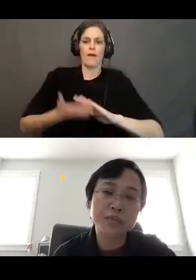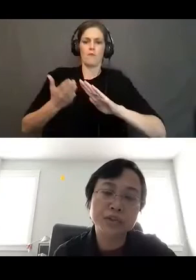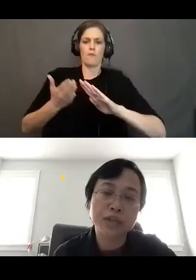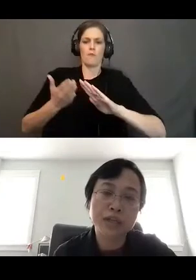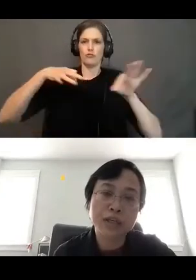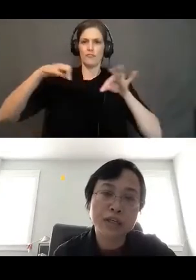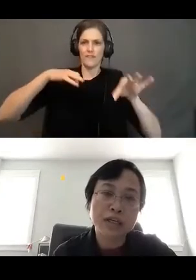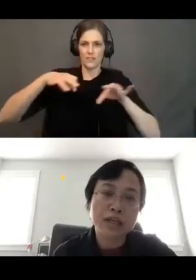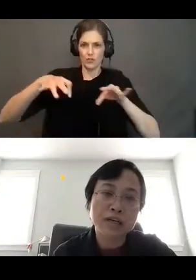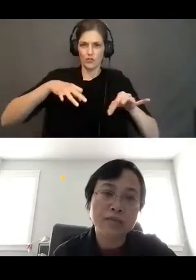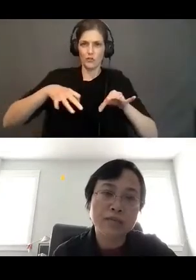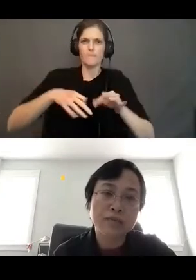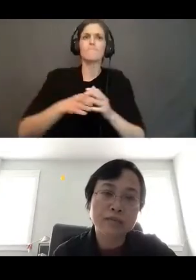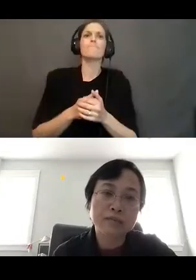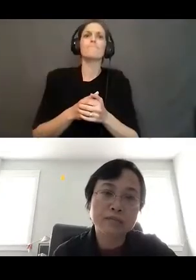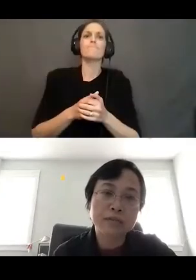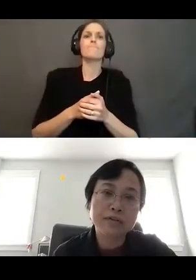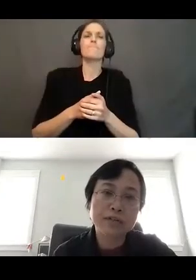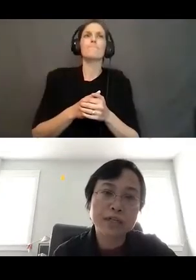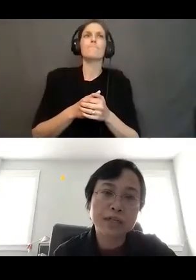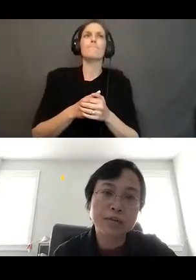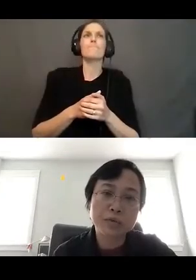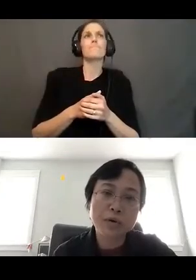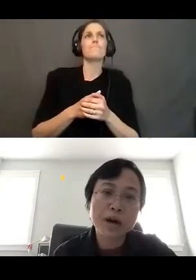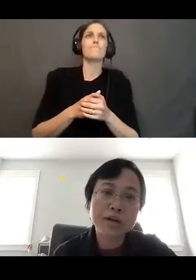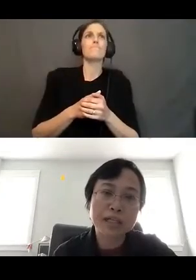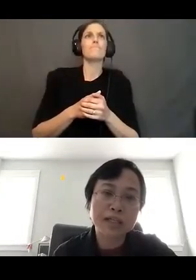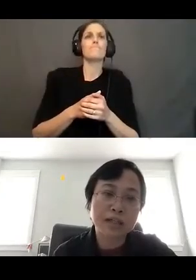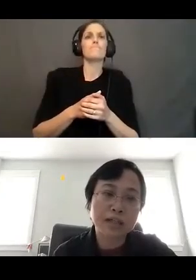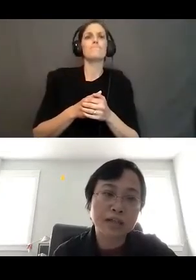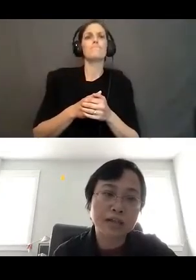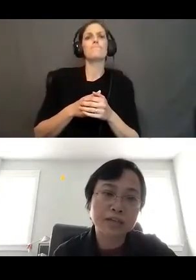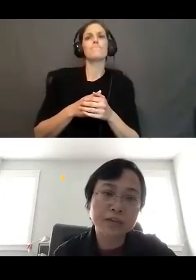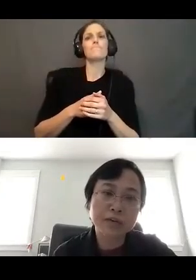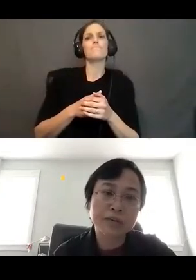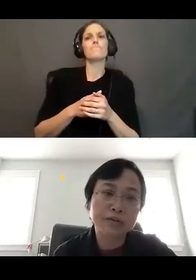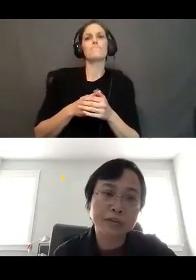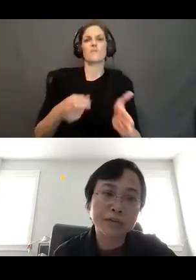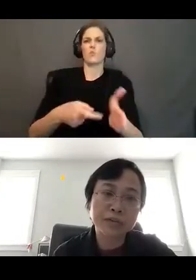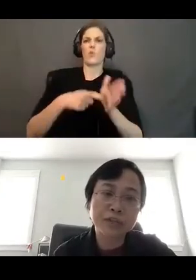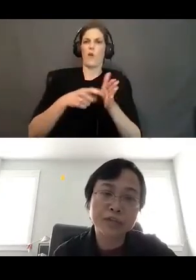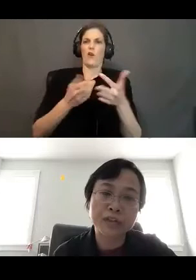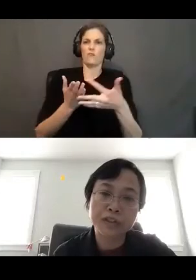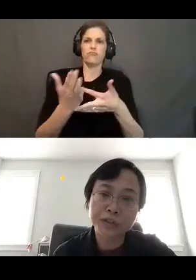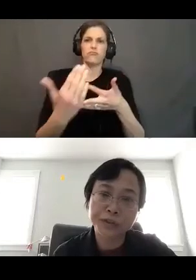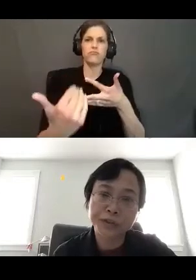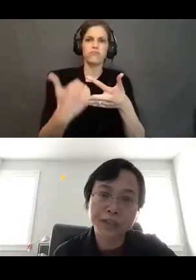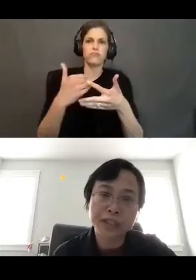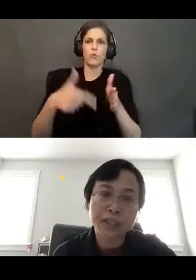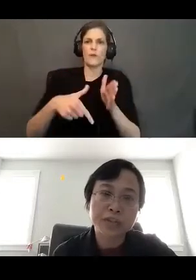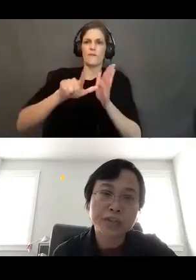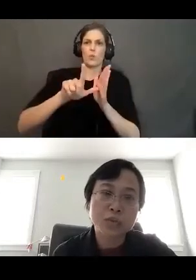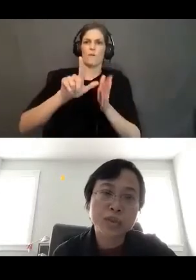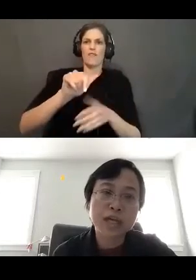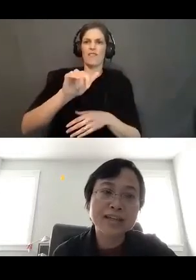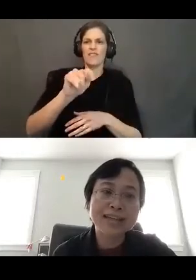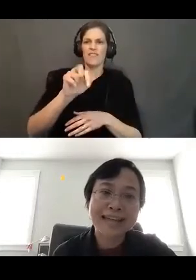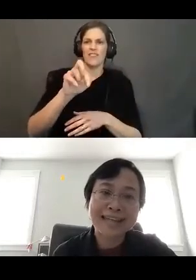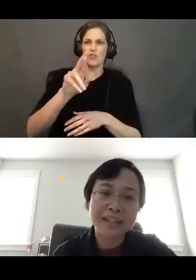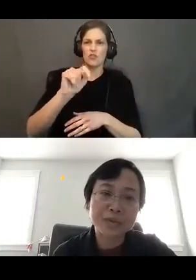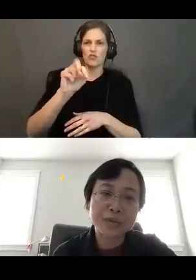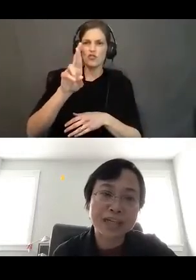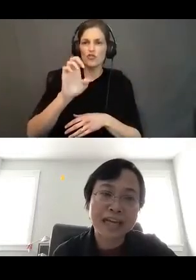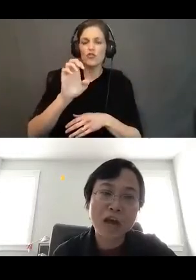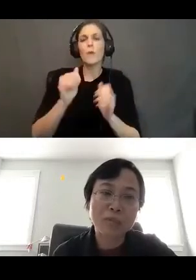definitions, which are very requiring a thorough review of the literature. So without